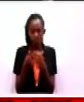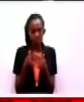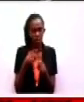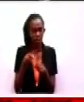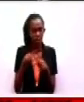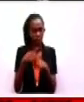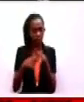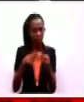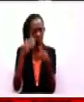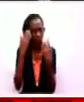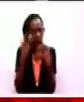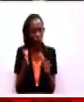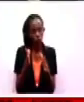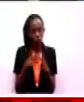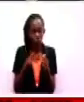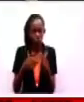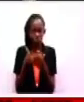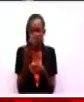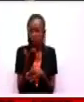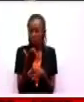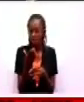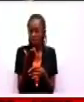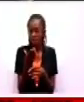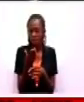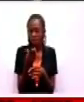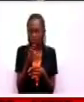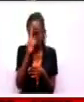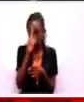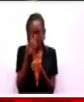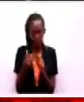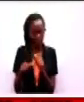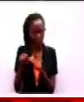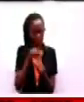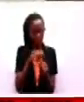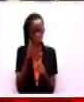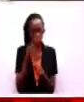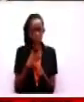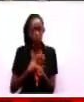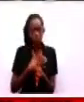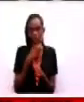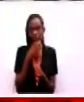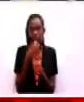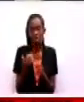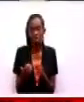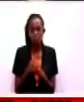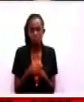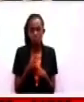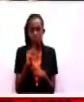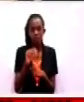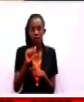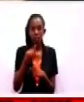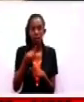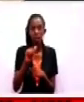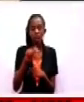kuju kitu genda kufa huk hivi yeye huyu askari aka akash mtoto wangu Robert Malala